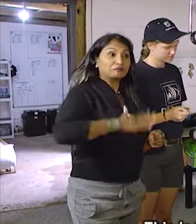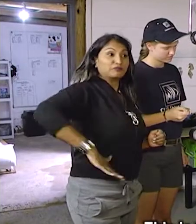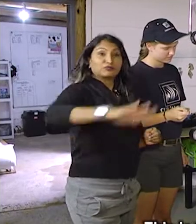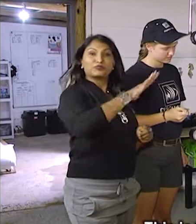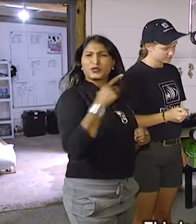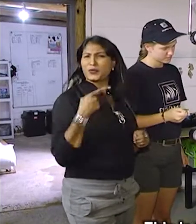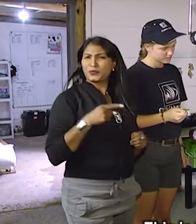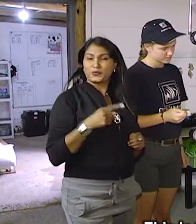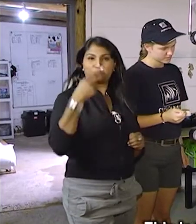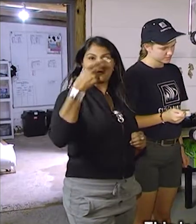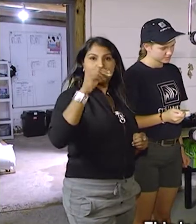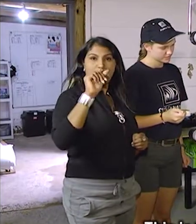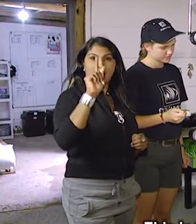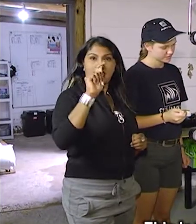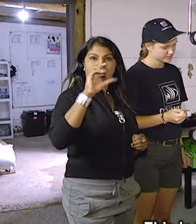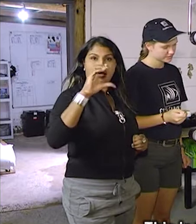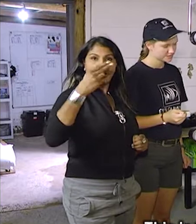This is the hattery.